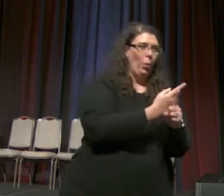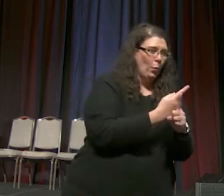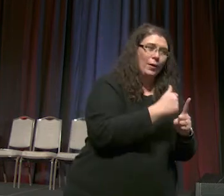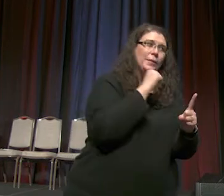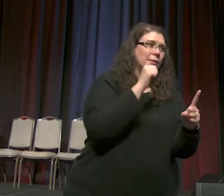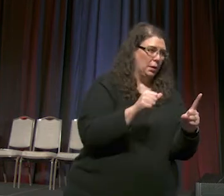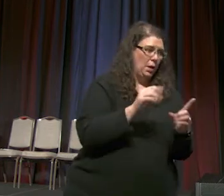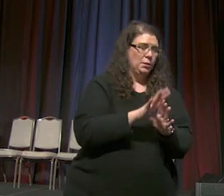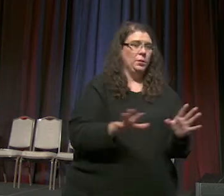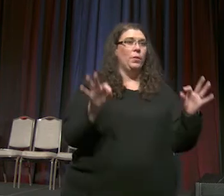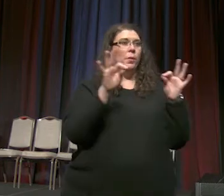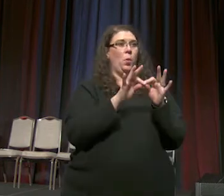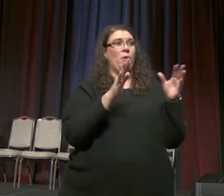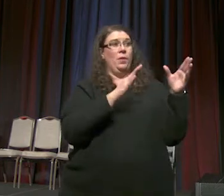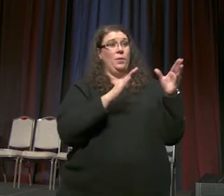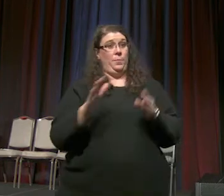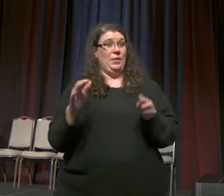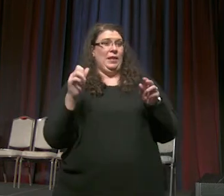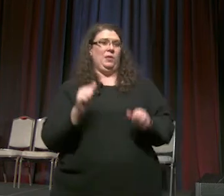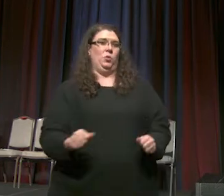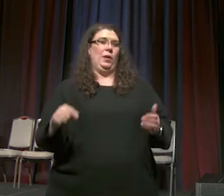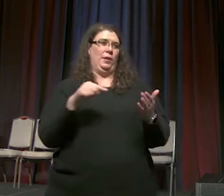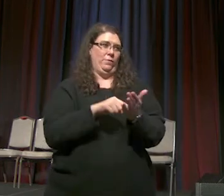important that the plan is affordable.